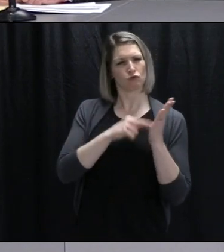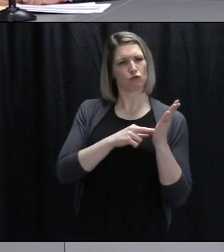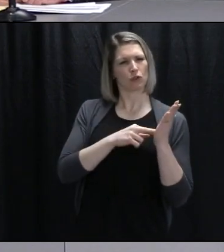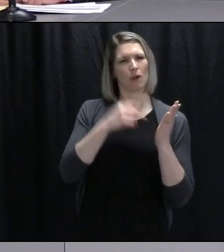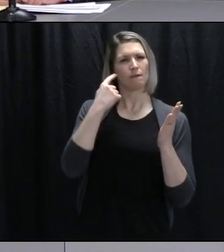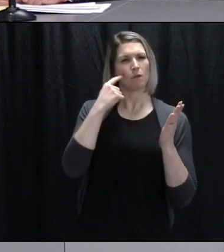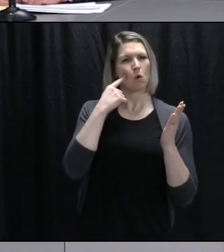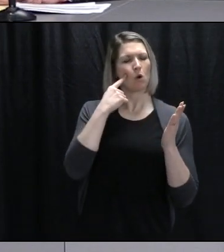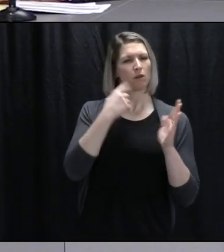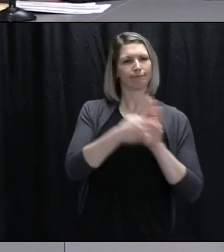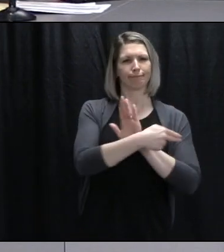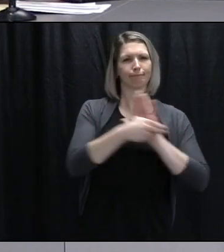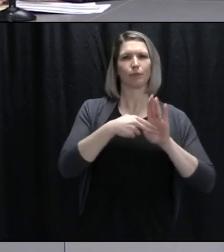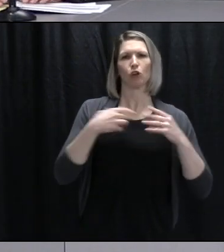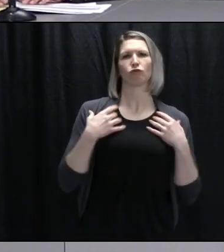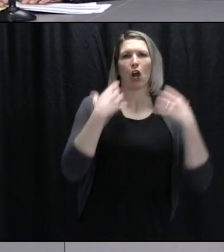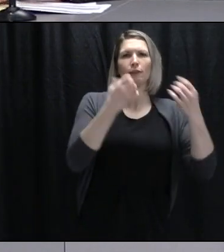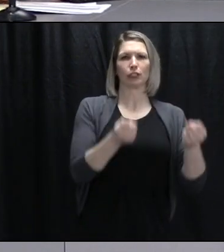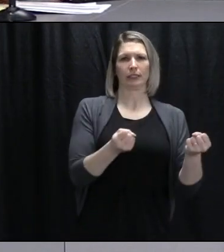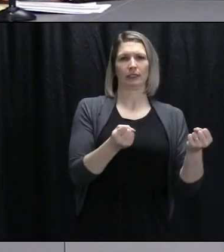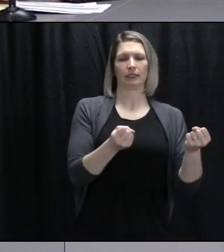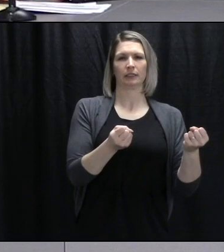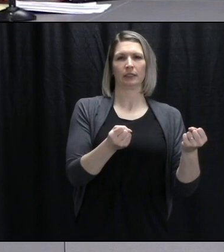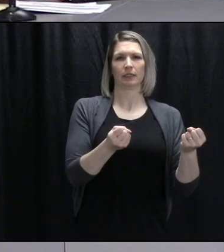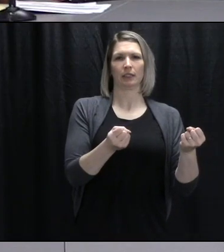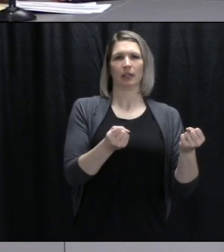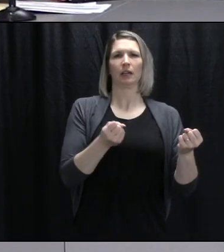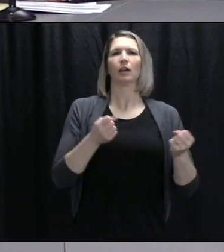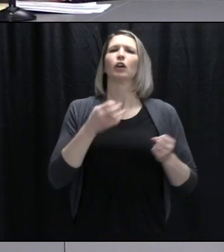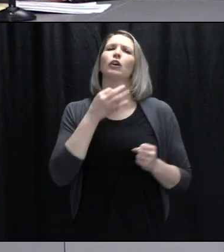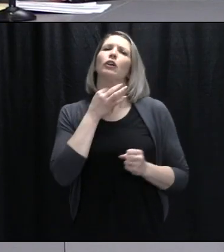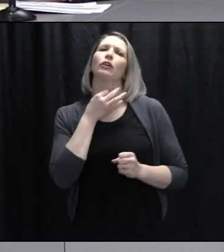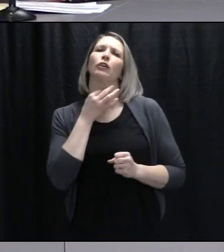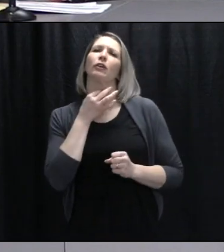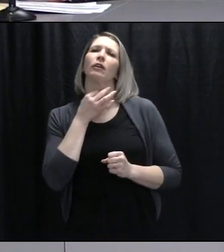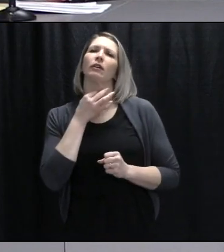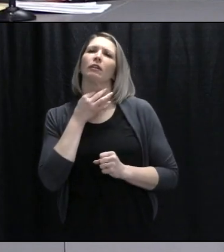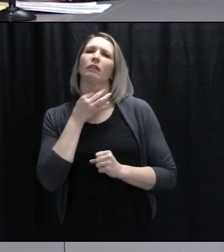any update around the possibility of contracting this virus twice or any long-term